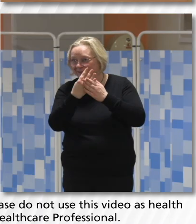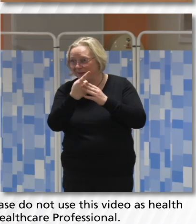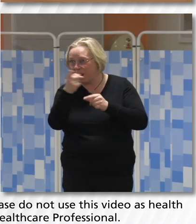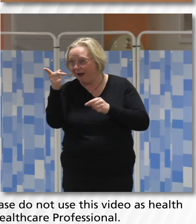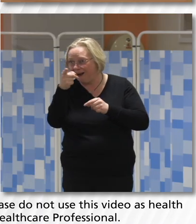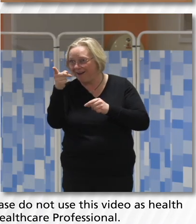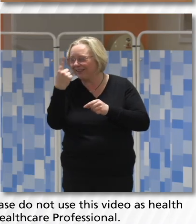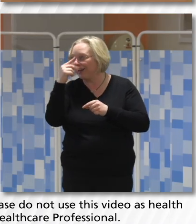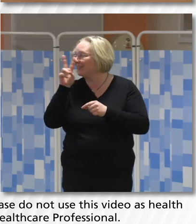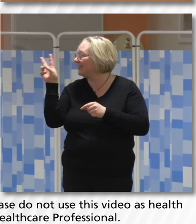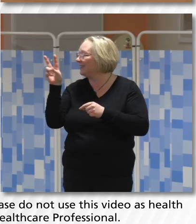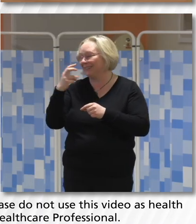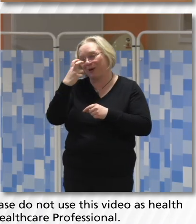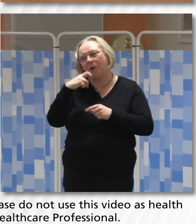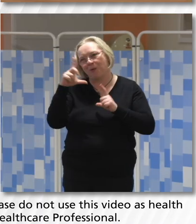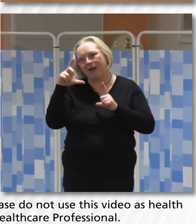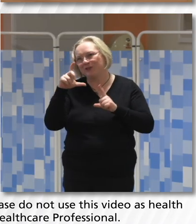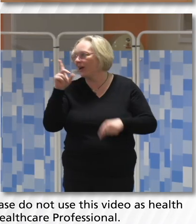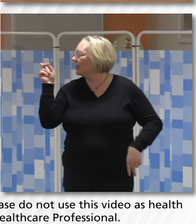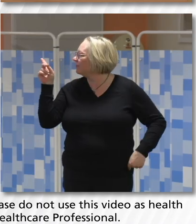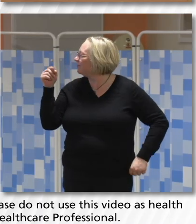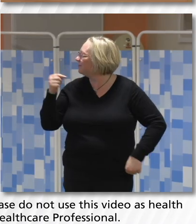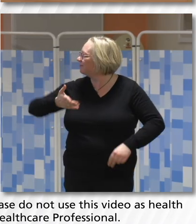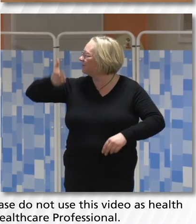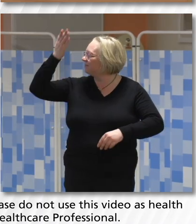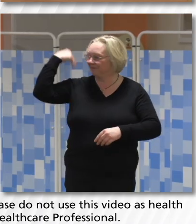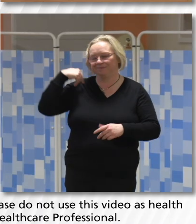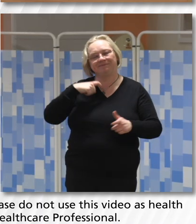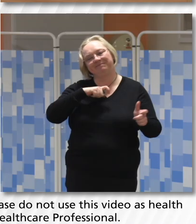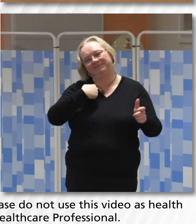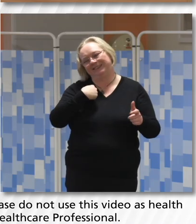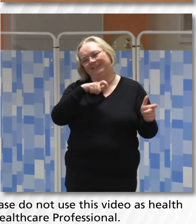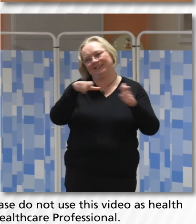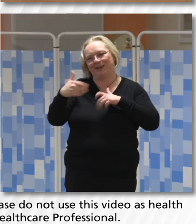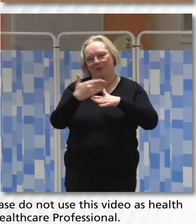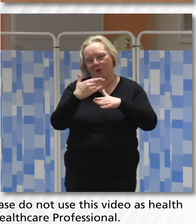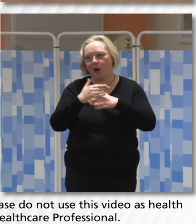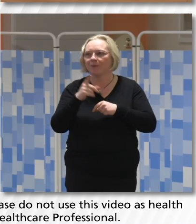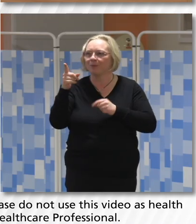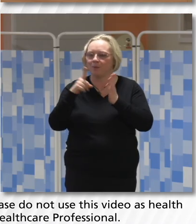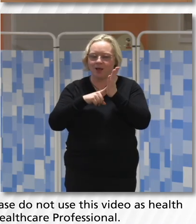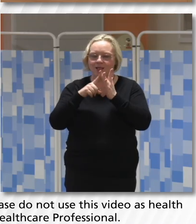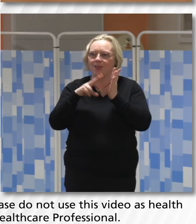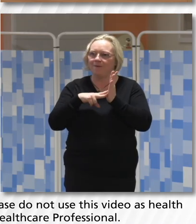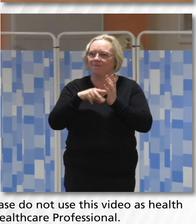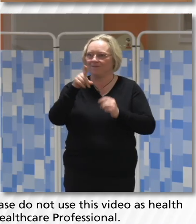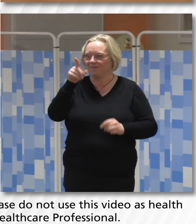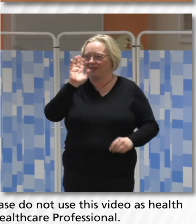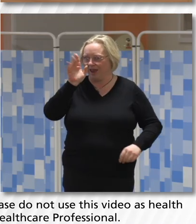why one of the people in the back, this is when I was still working, but Liv is on the back row, who